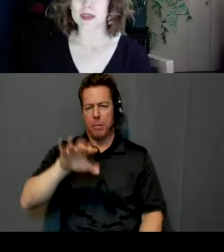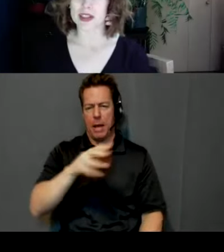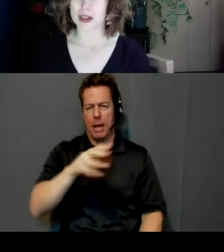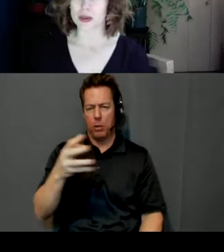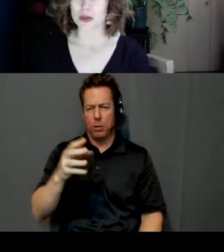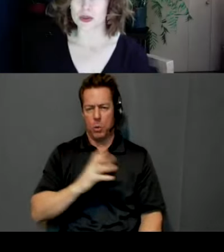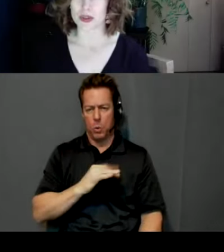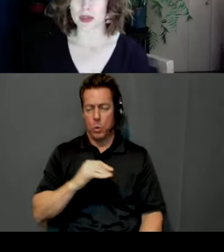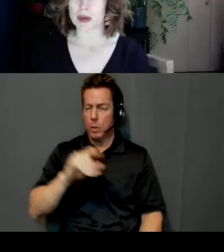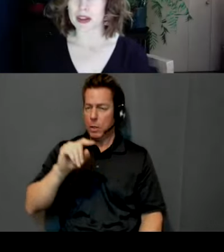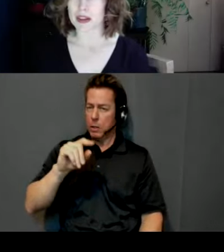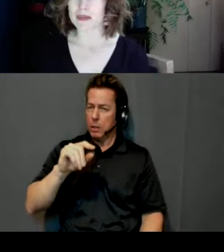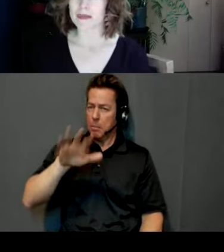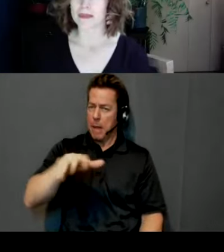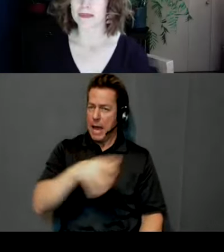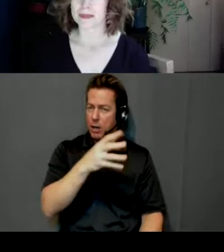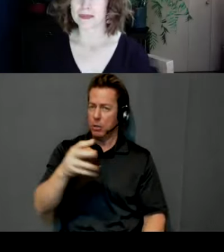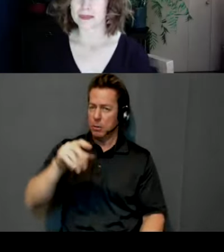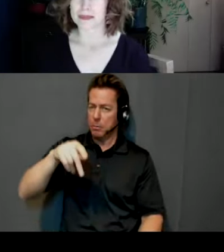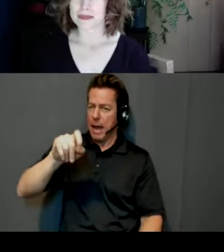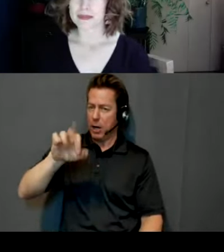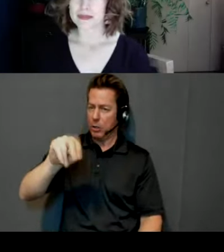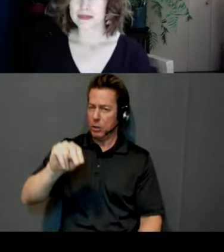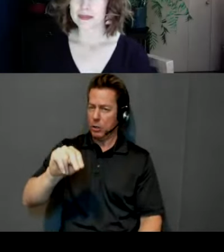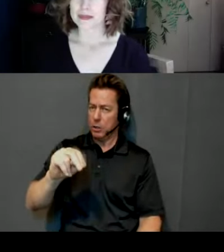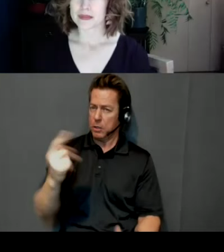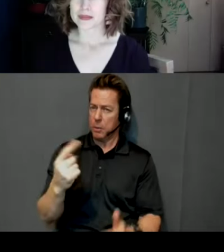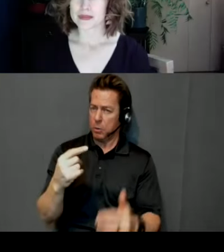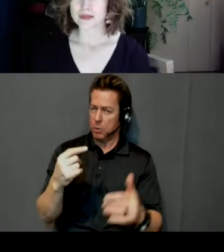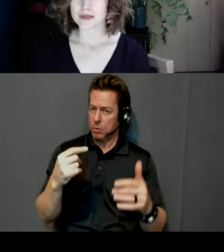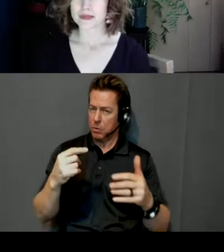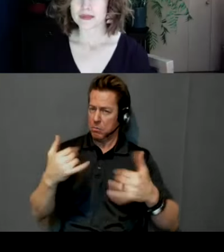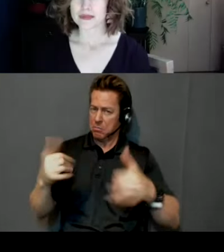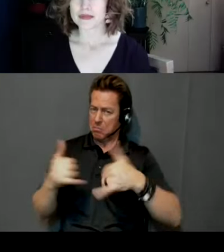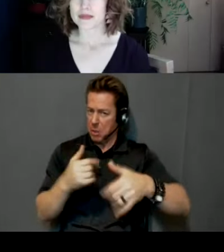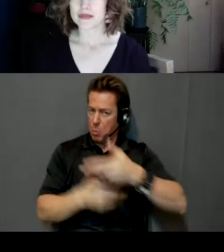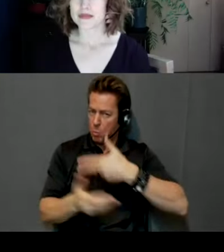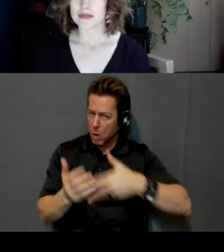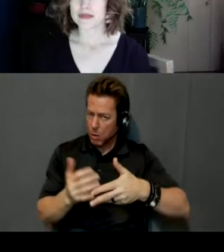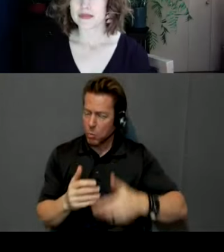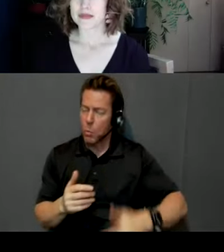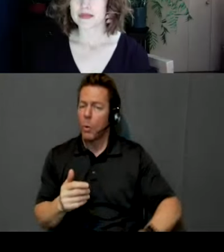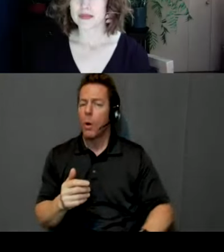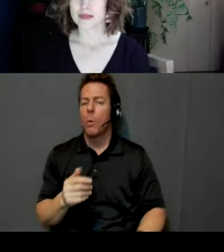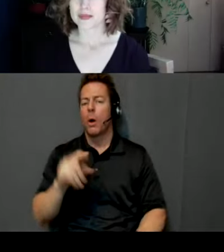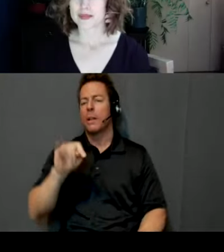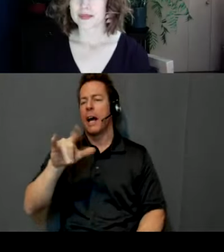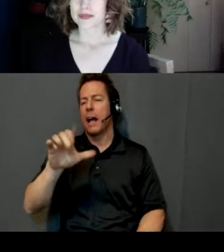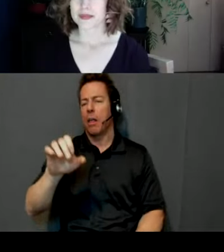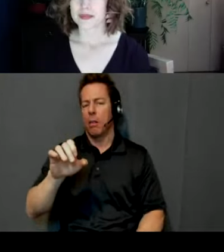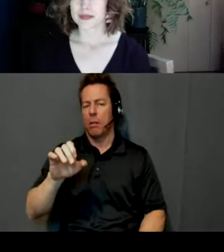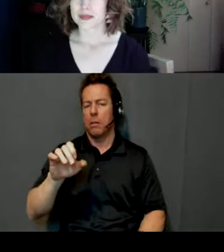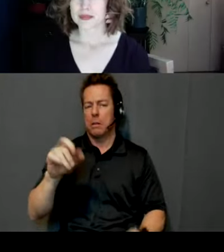patterns something that you usually play with? The tile pattern has been since